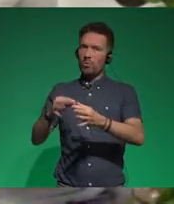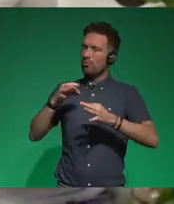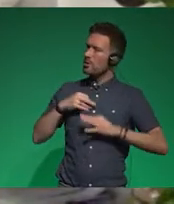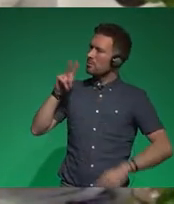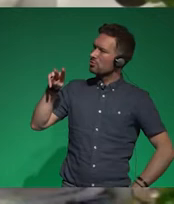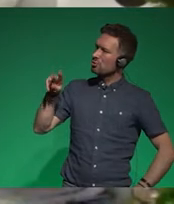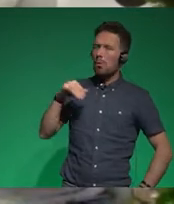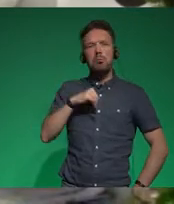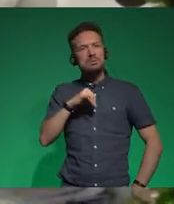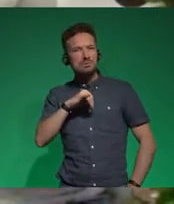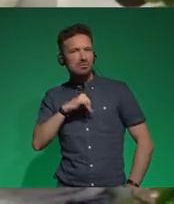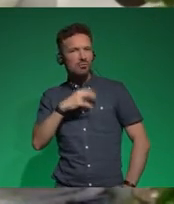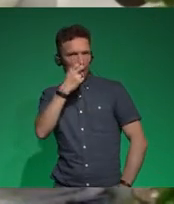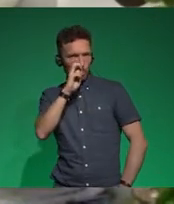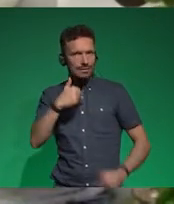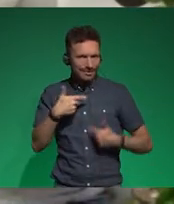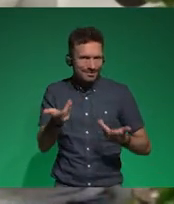of